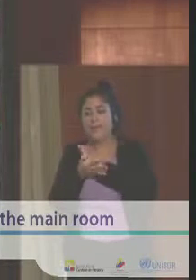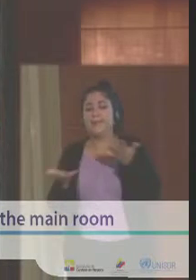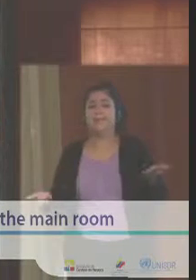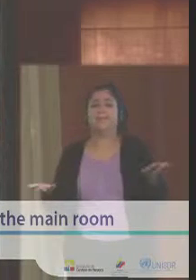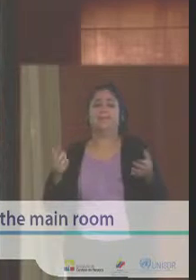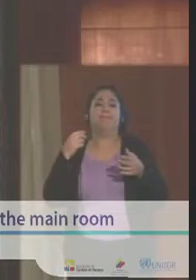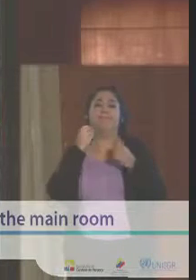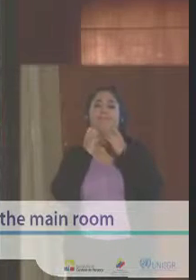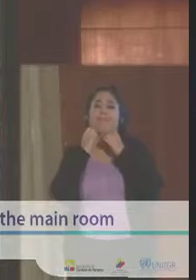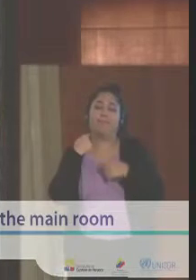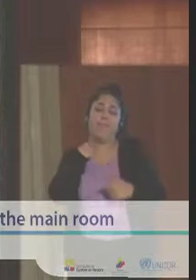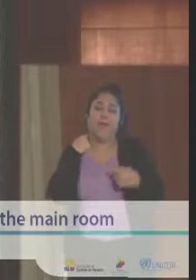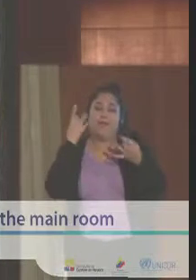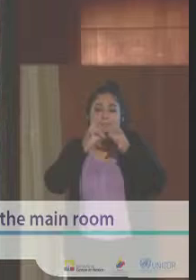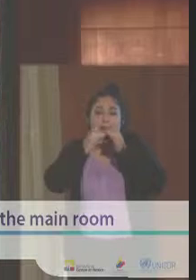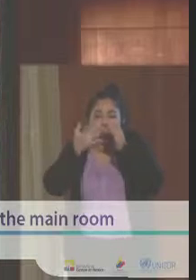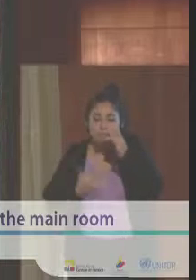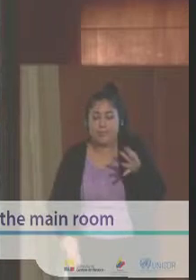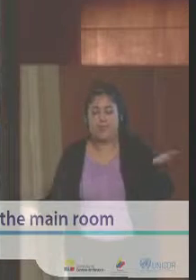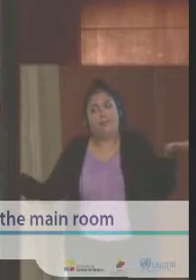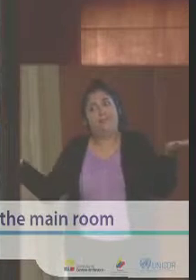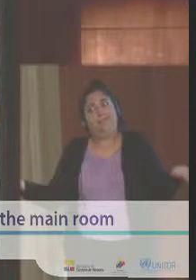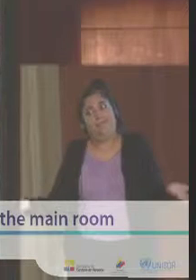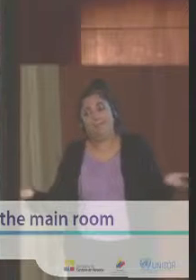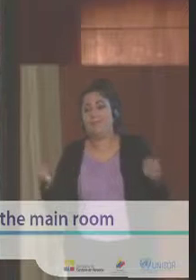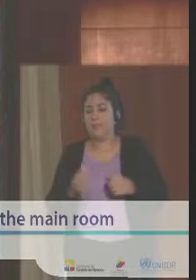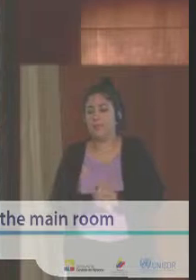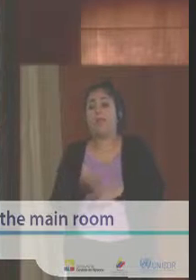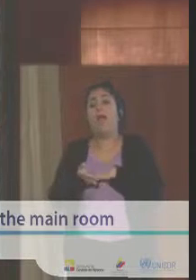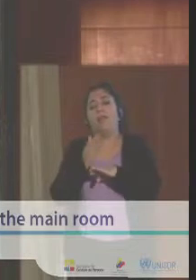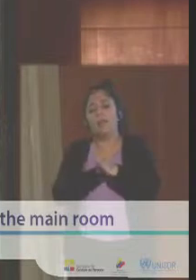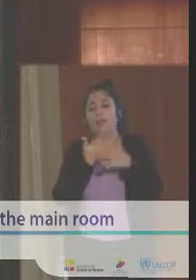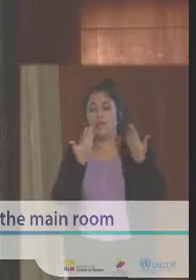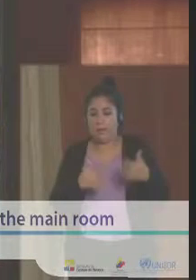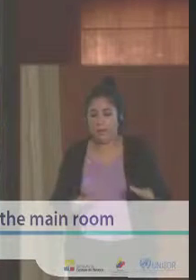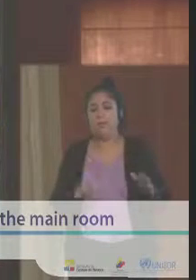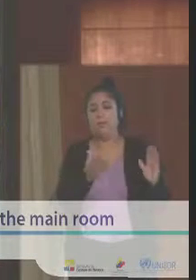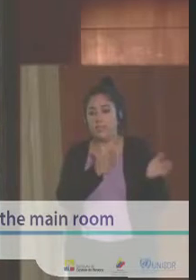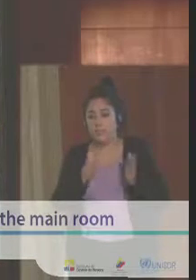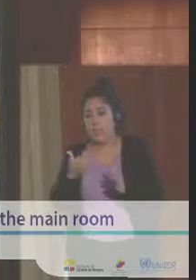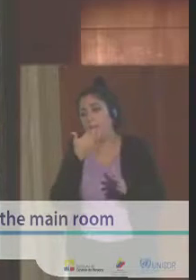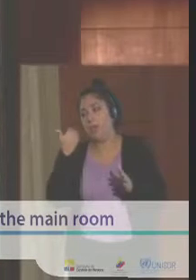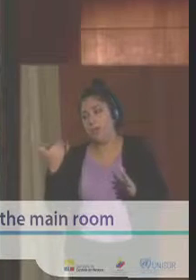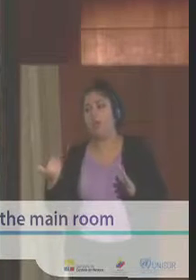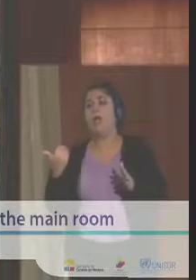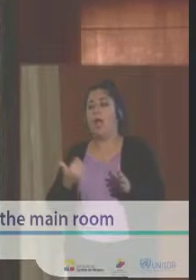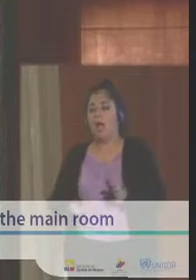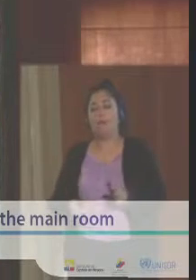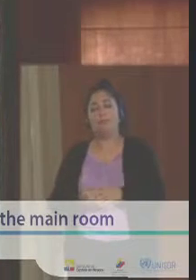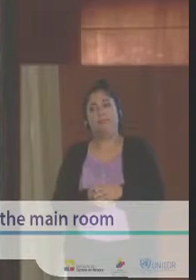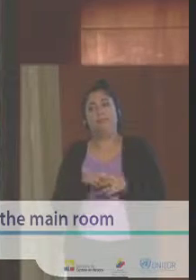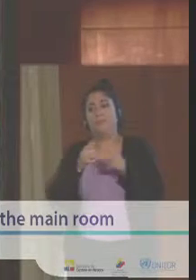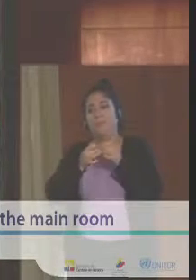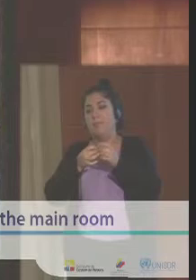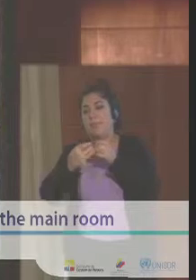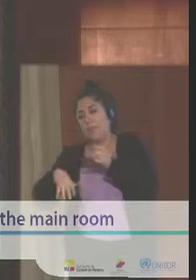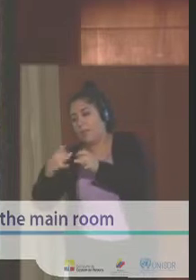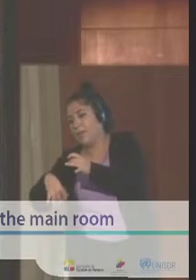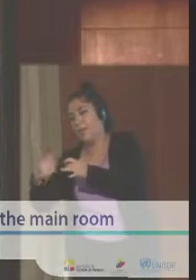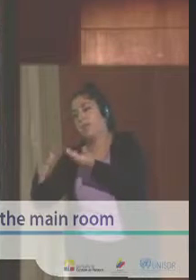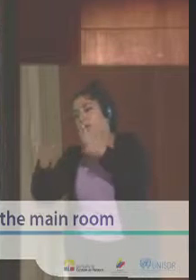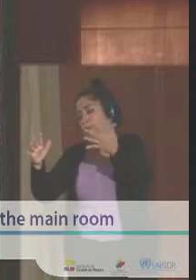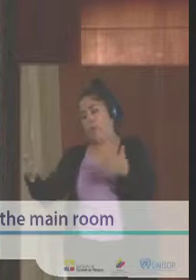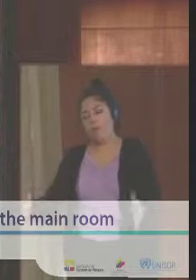service available. We will be increasing the cost and reducing the benefits, and this is going to affect the social profitability expected. This